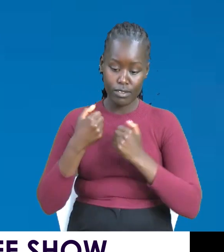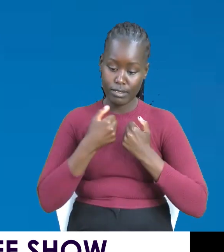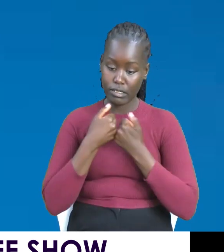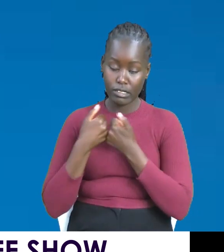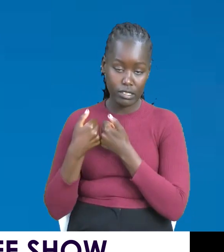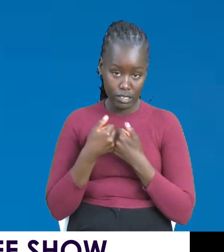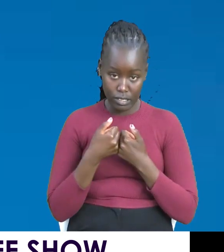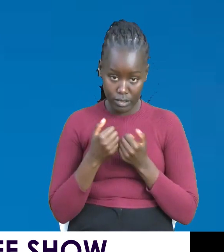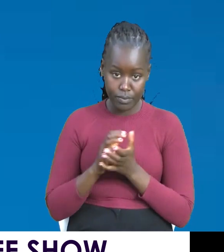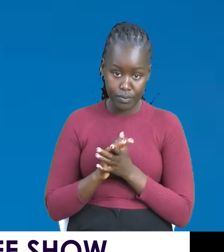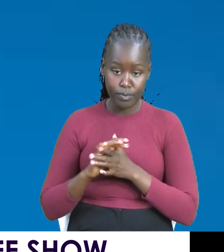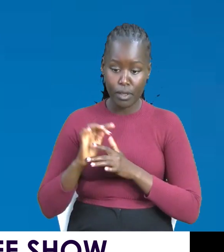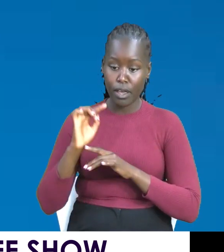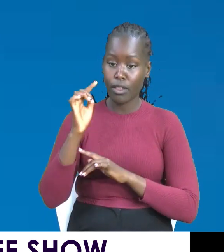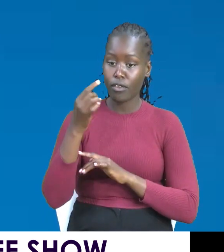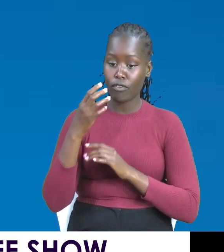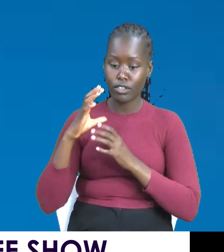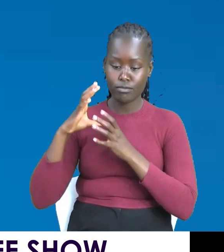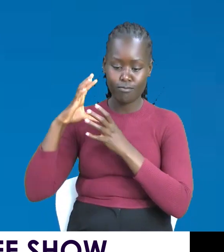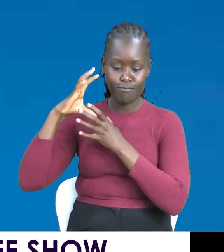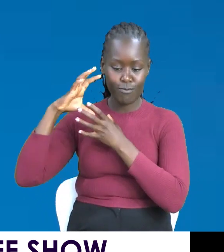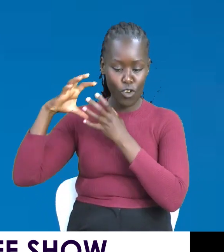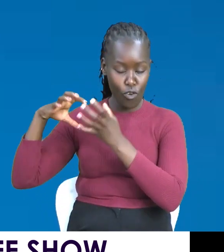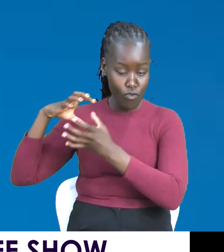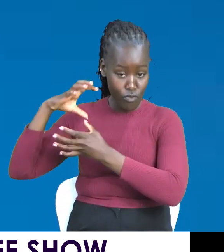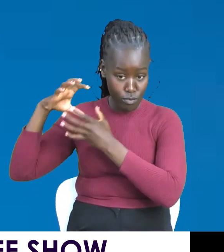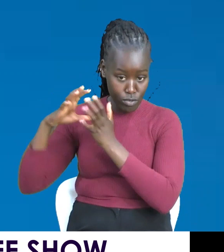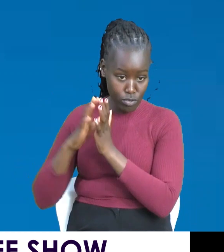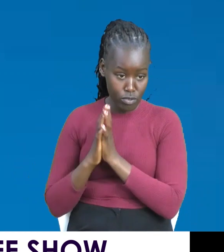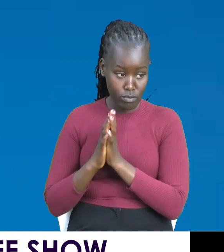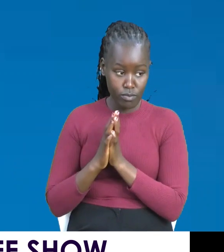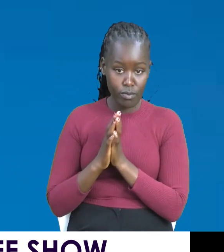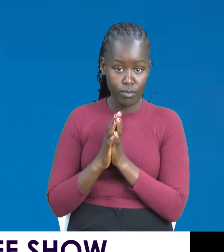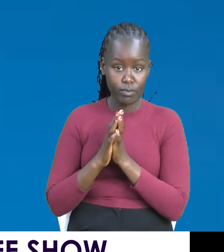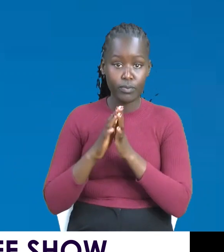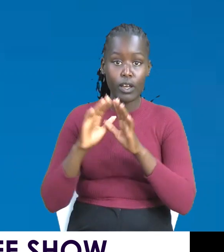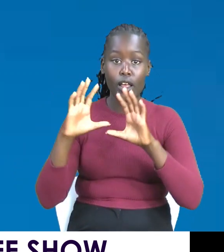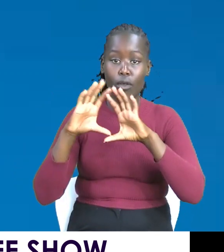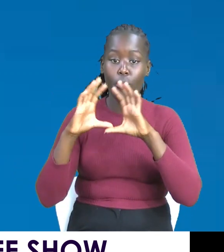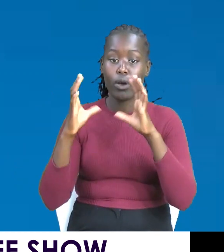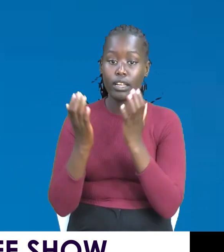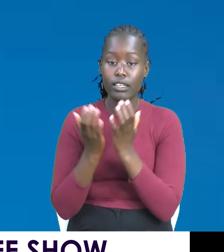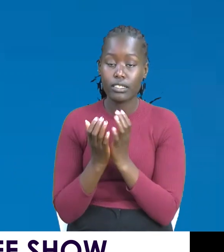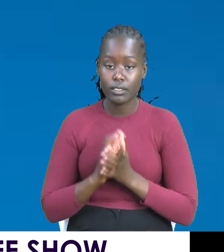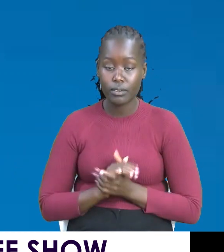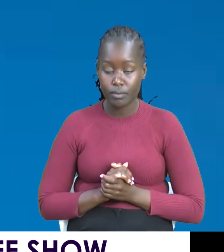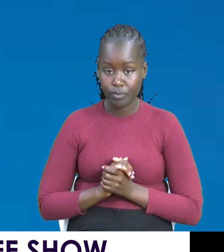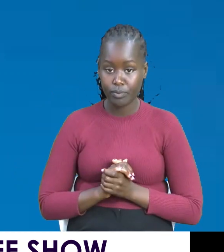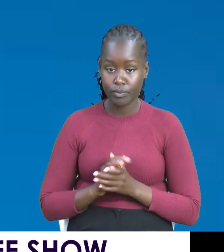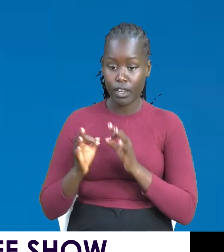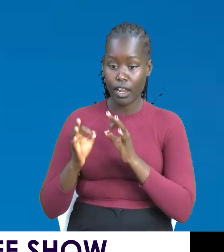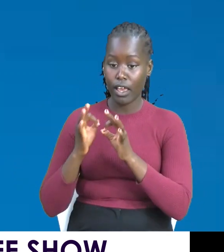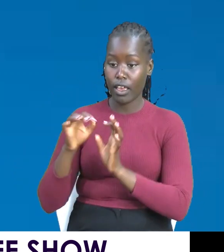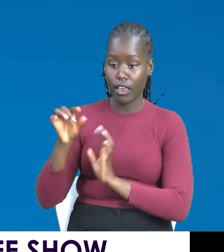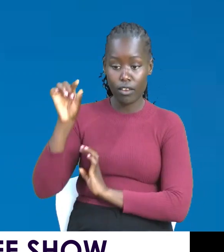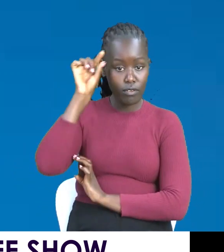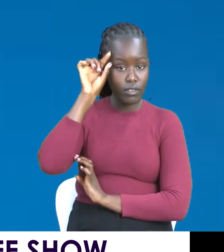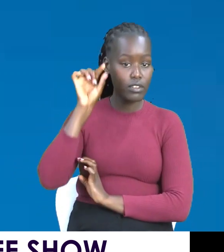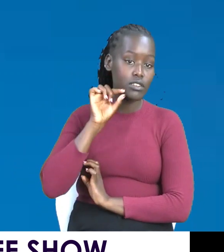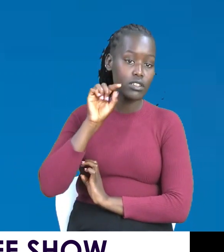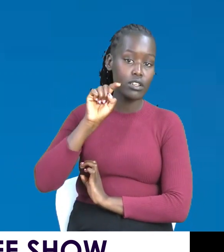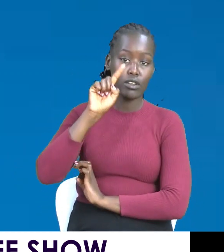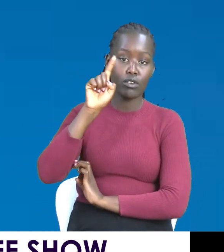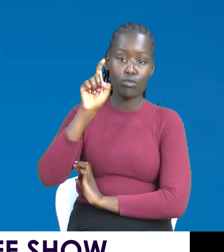the first confusion that faced the world. If the gender question could